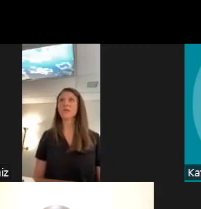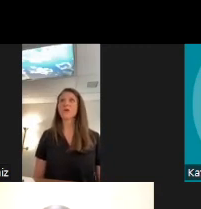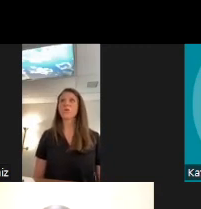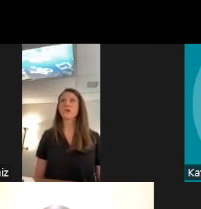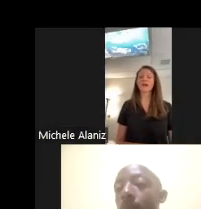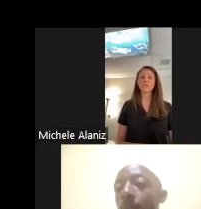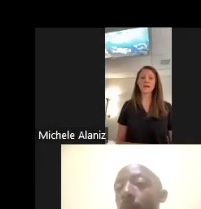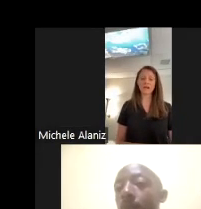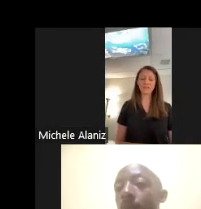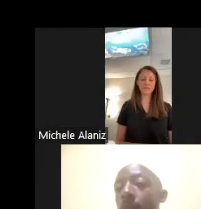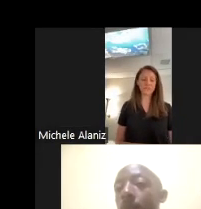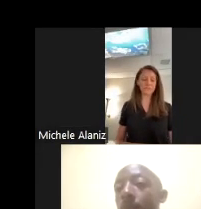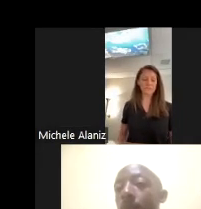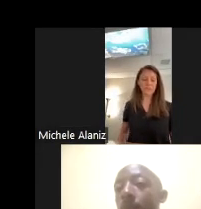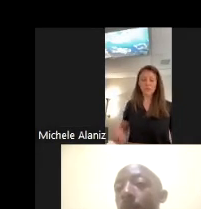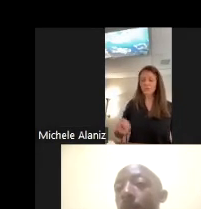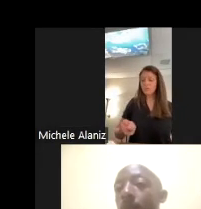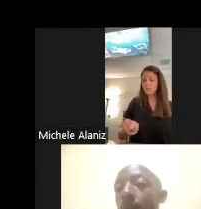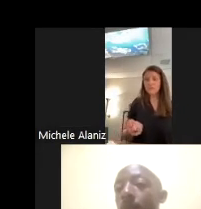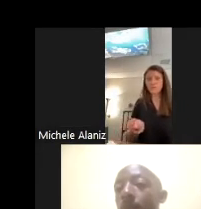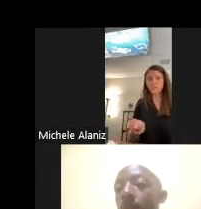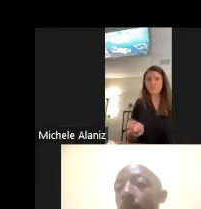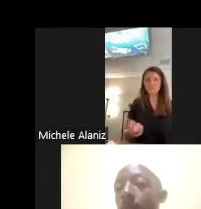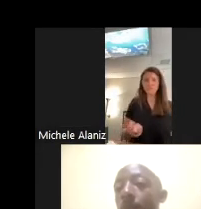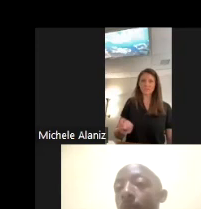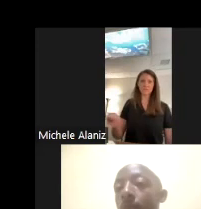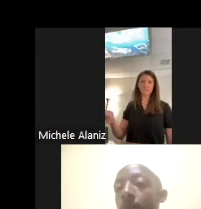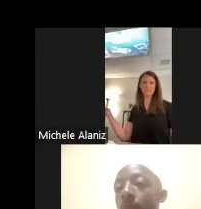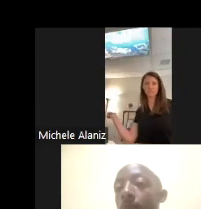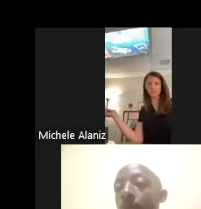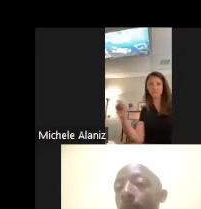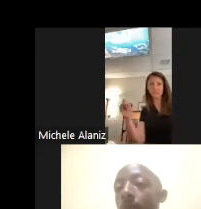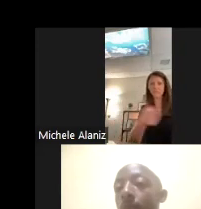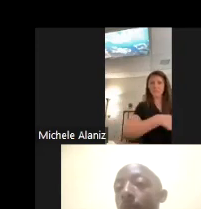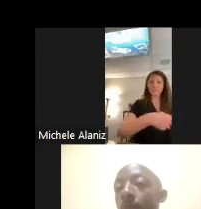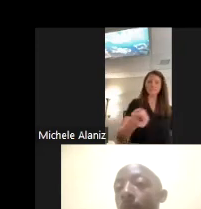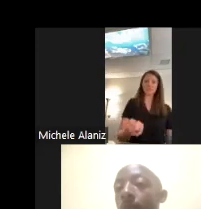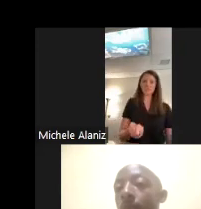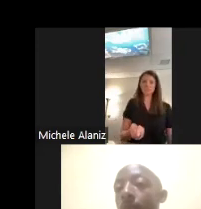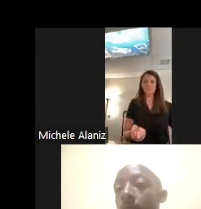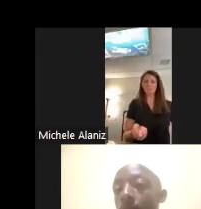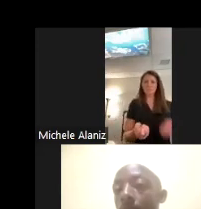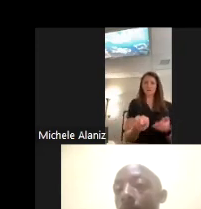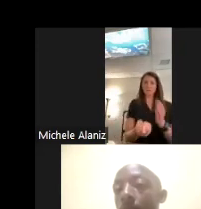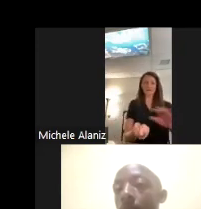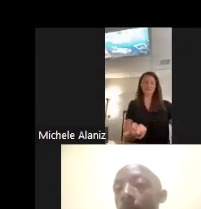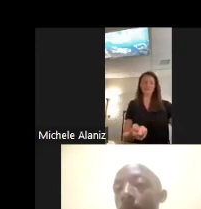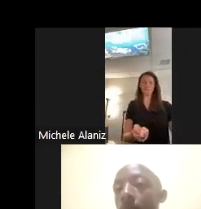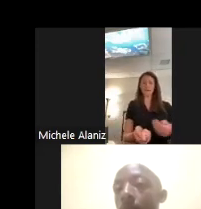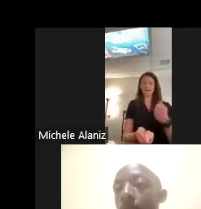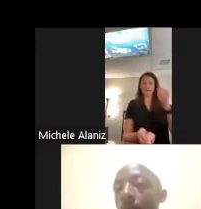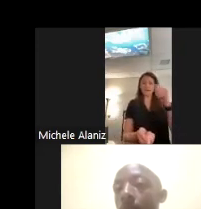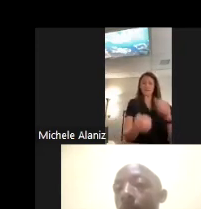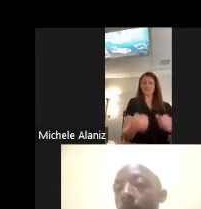memory. Or I would have him, normally when you do table tennis, you're hitting it like this, or sometimes we have